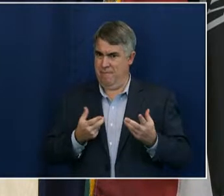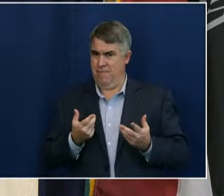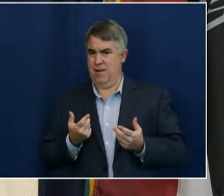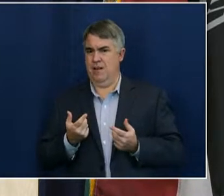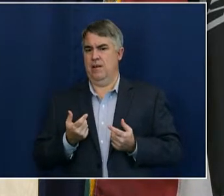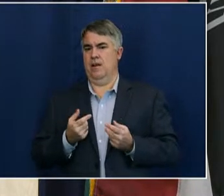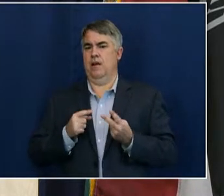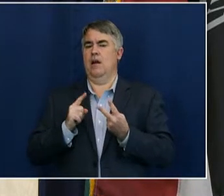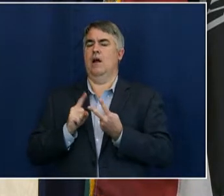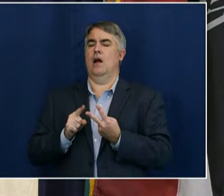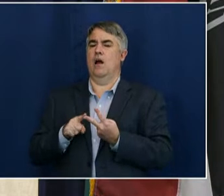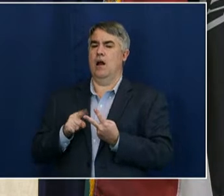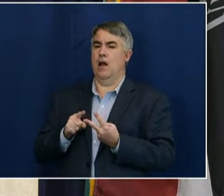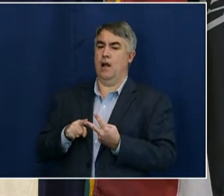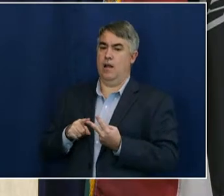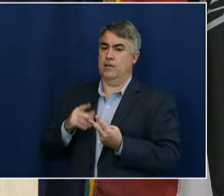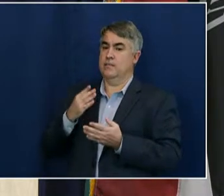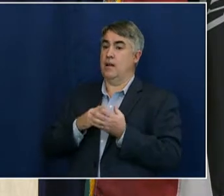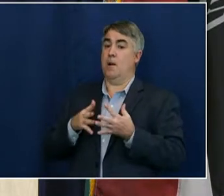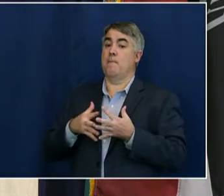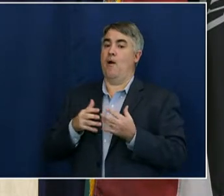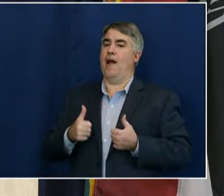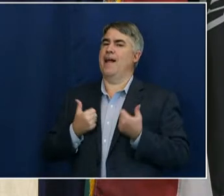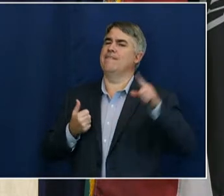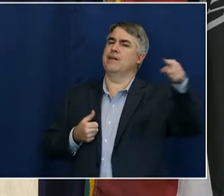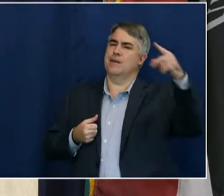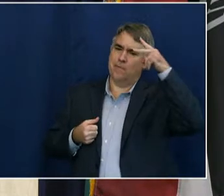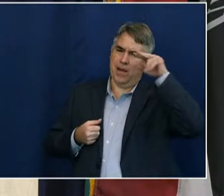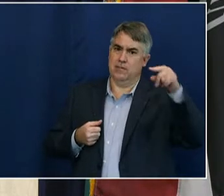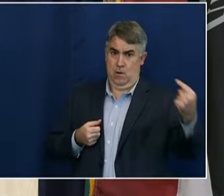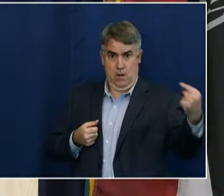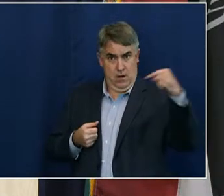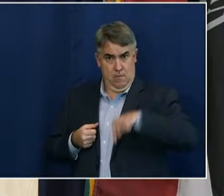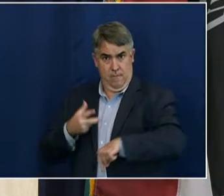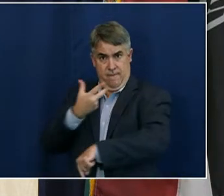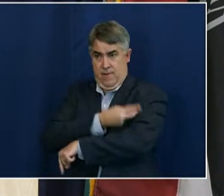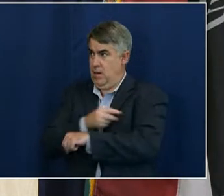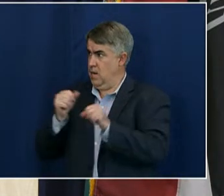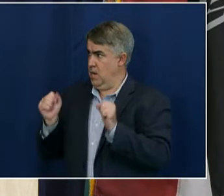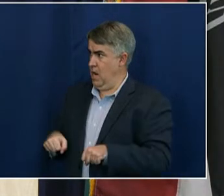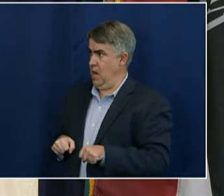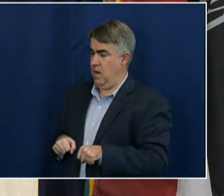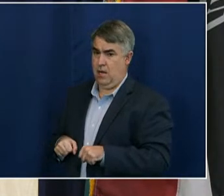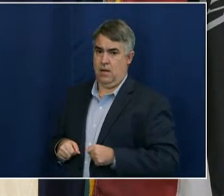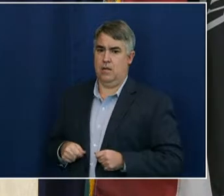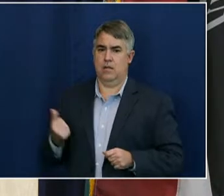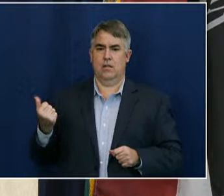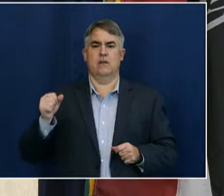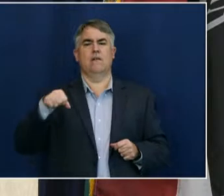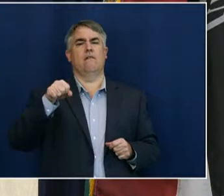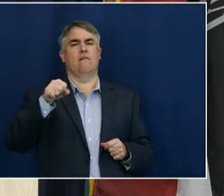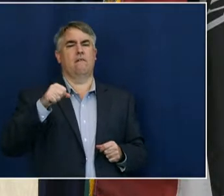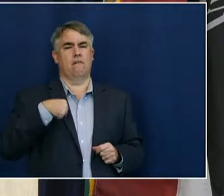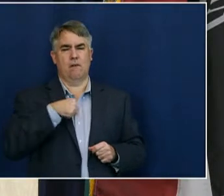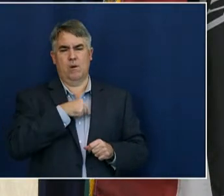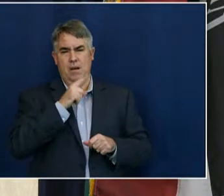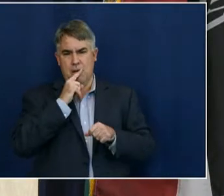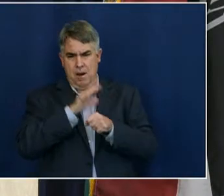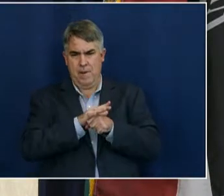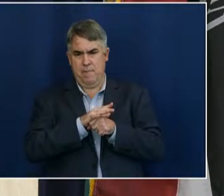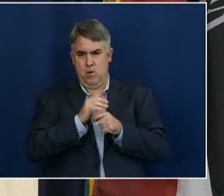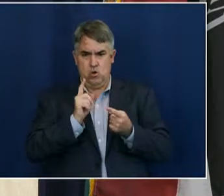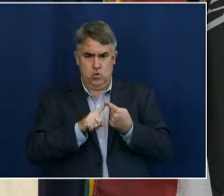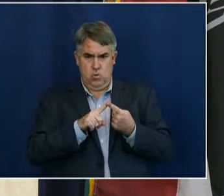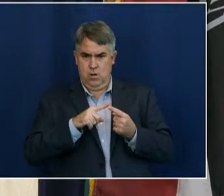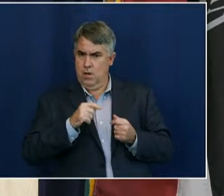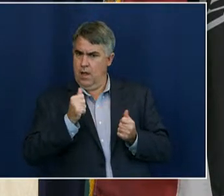for the vaccines too? Yeah, thank you, Carrie, for that question. We are committed as a county to doing everything within our power